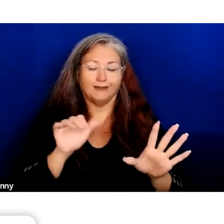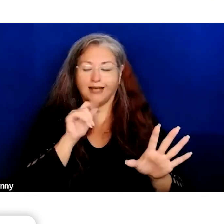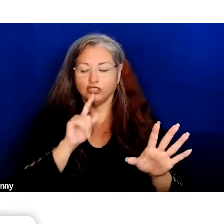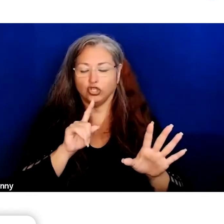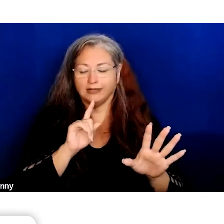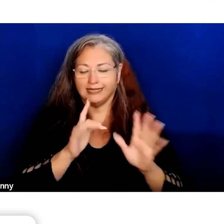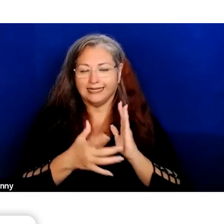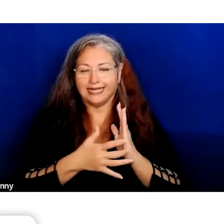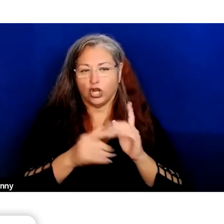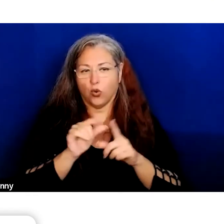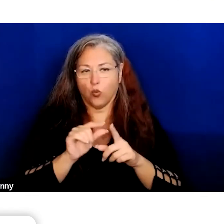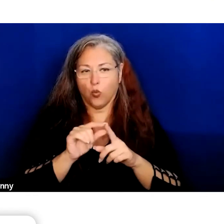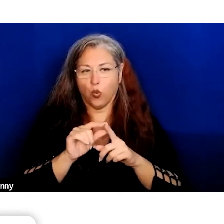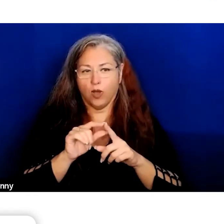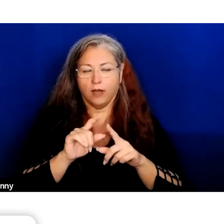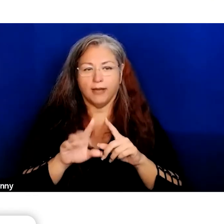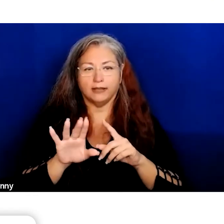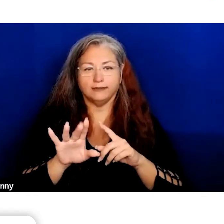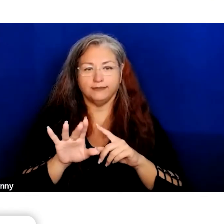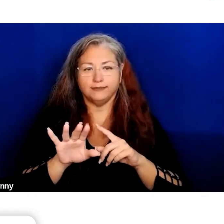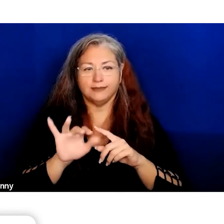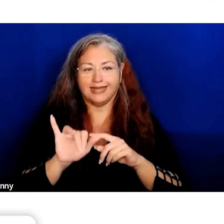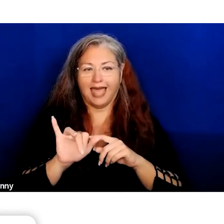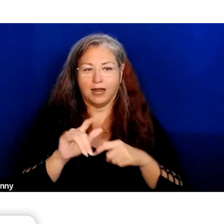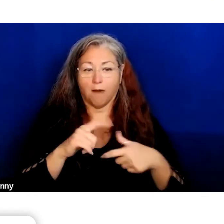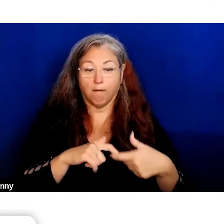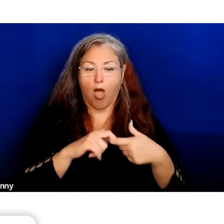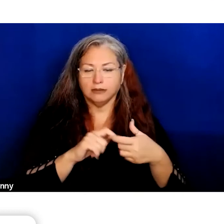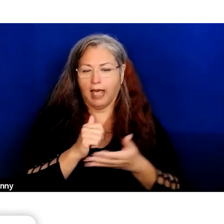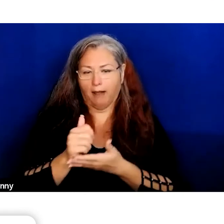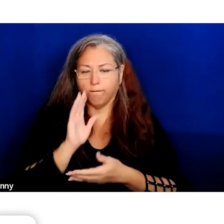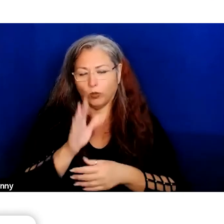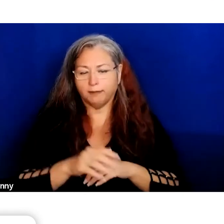the technical term is on the back end, but that pause definitely helps.